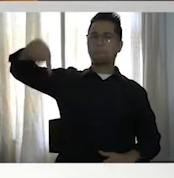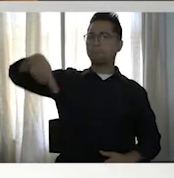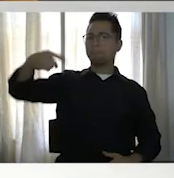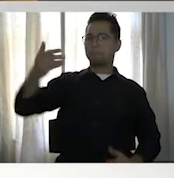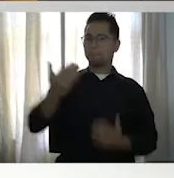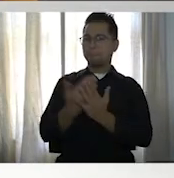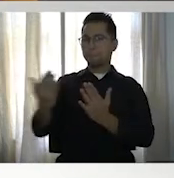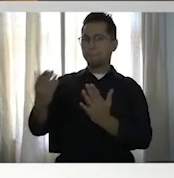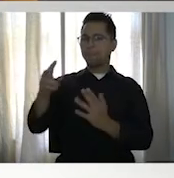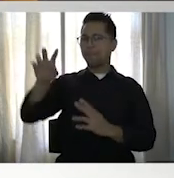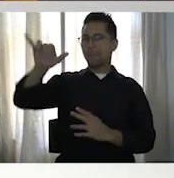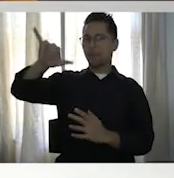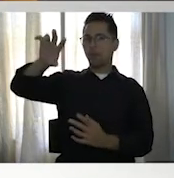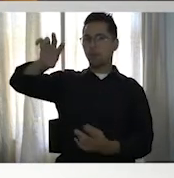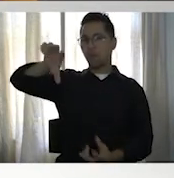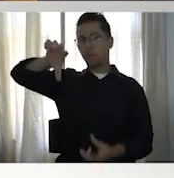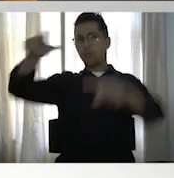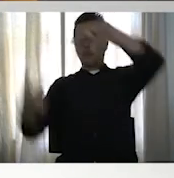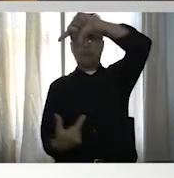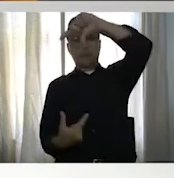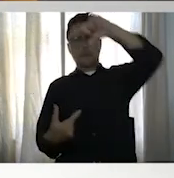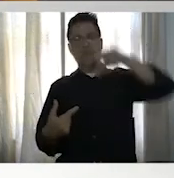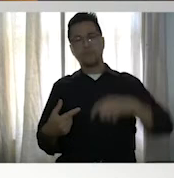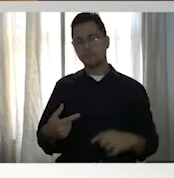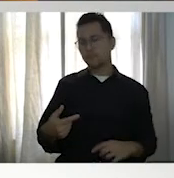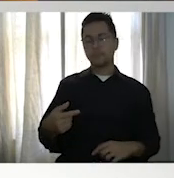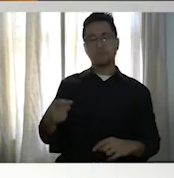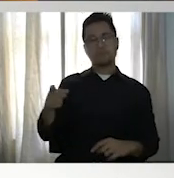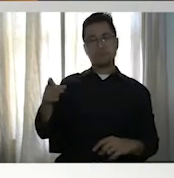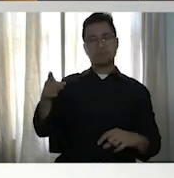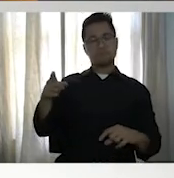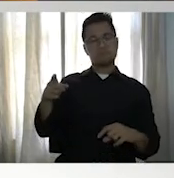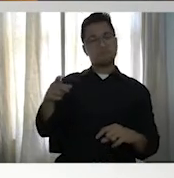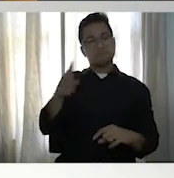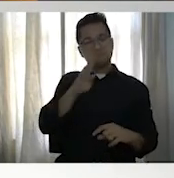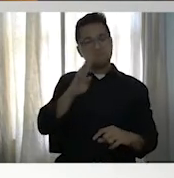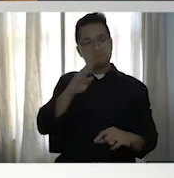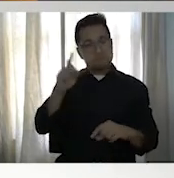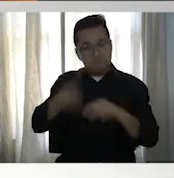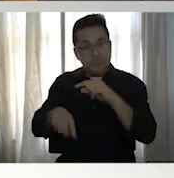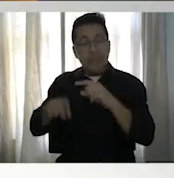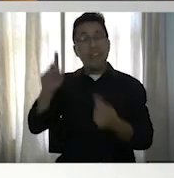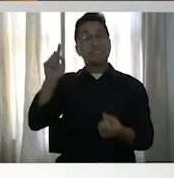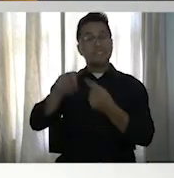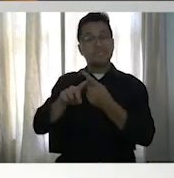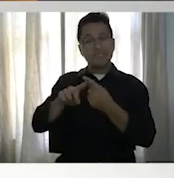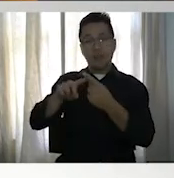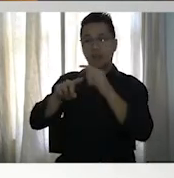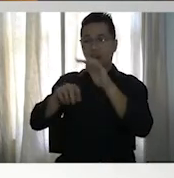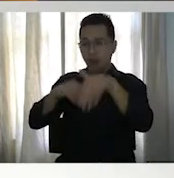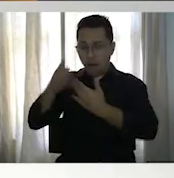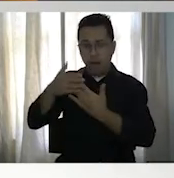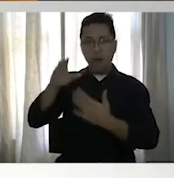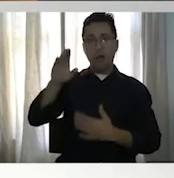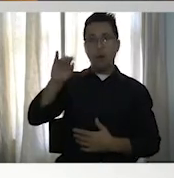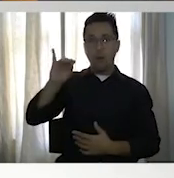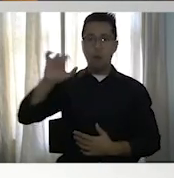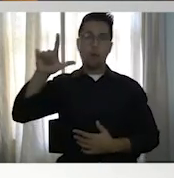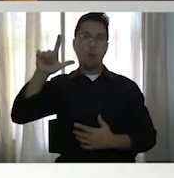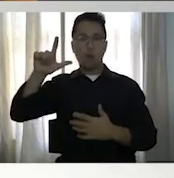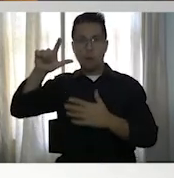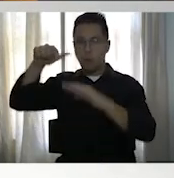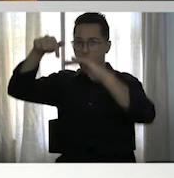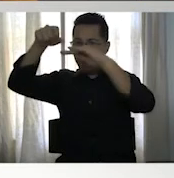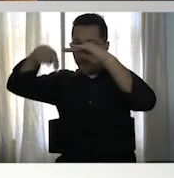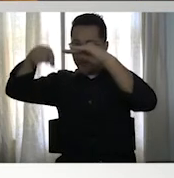thing that you turn over, and we just are not allowed to talk until all of the oil has gone to the bottom. Something